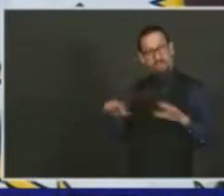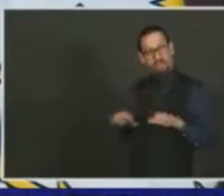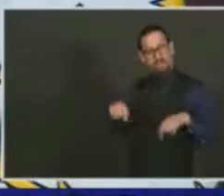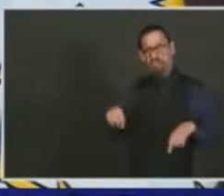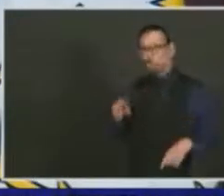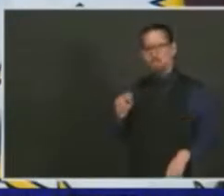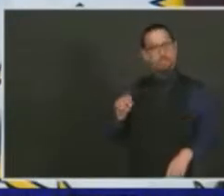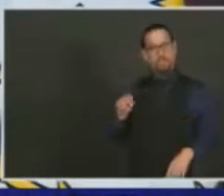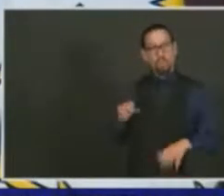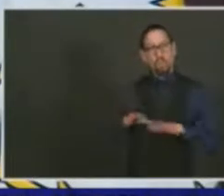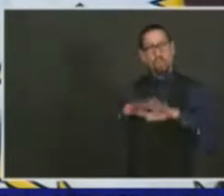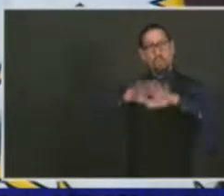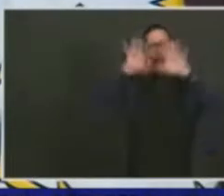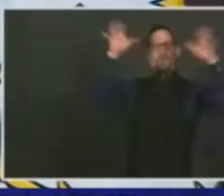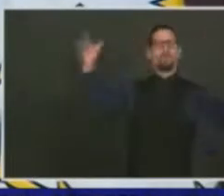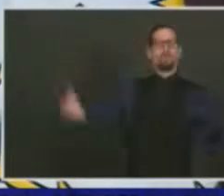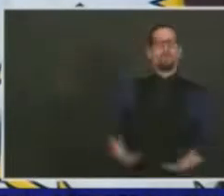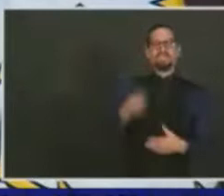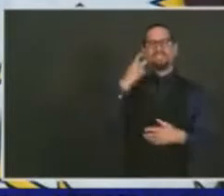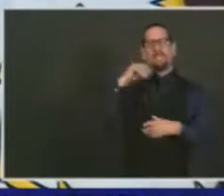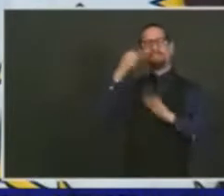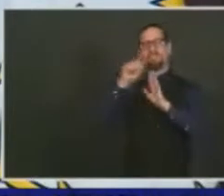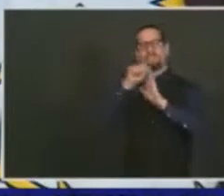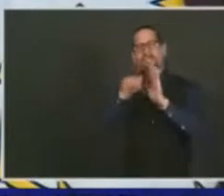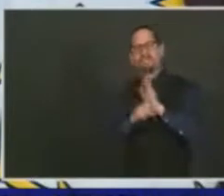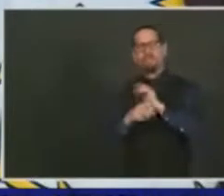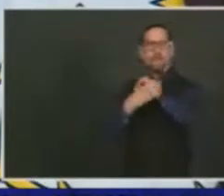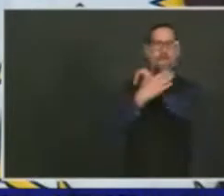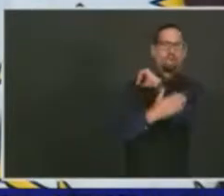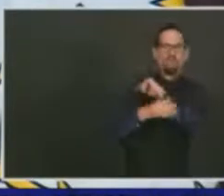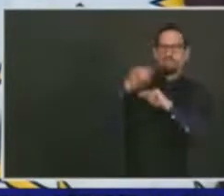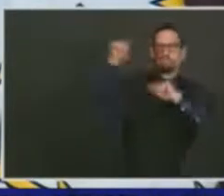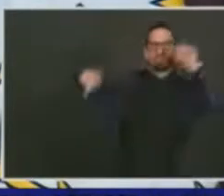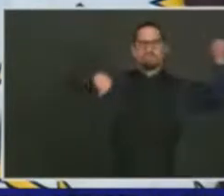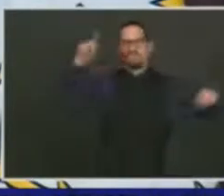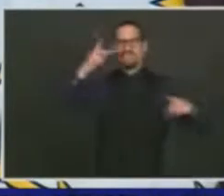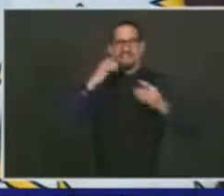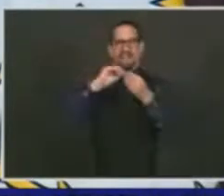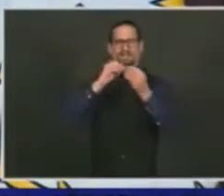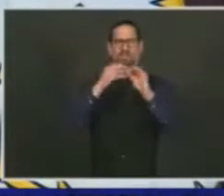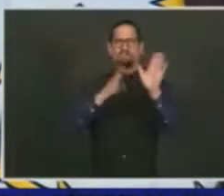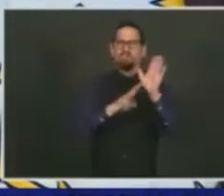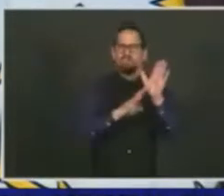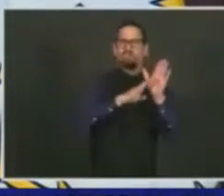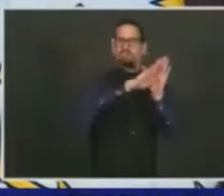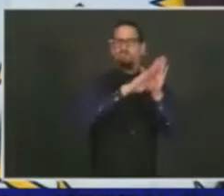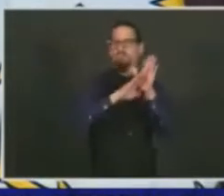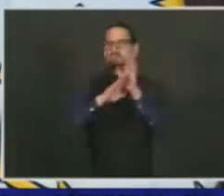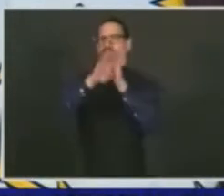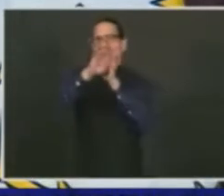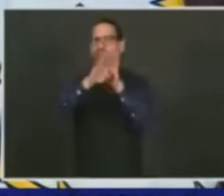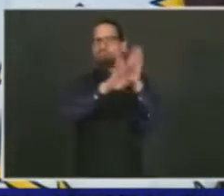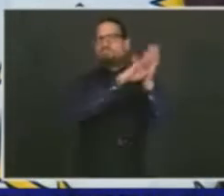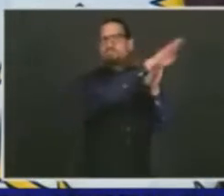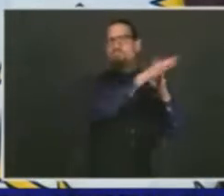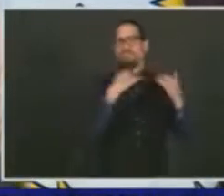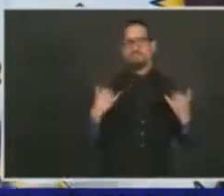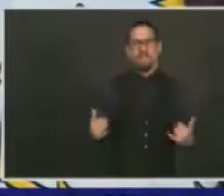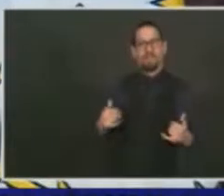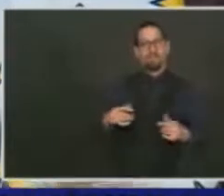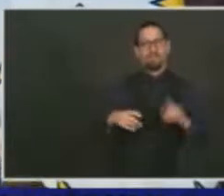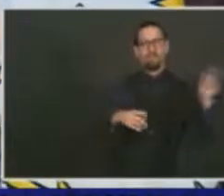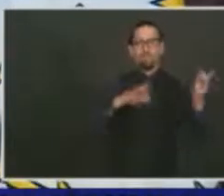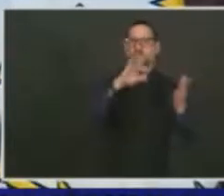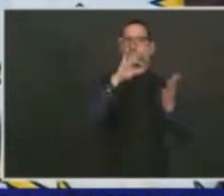country. This is what you're seeing. We're on the same trajectory that many states in the Midwest saw